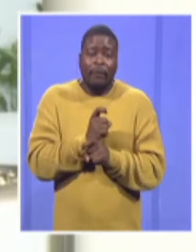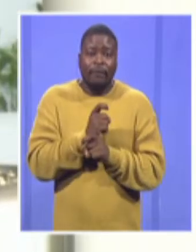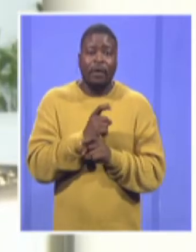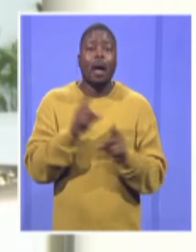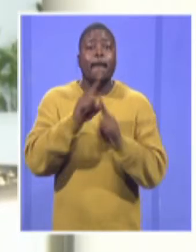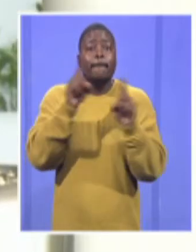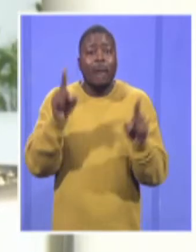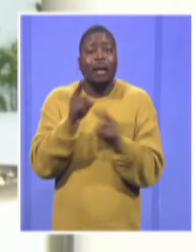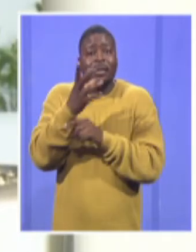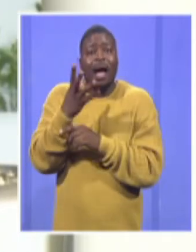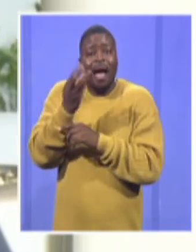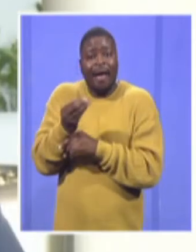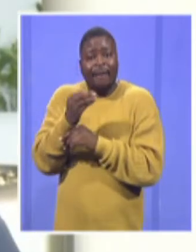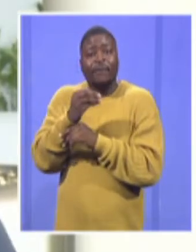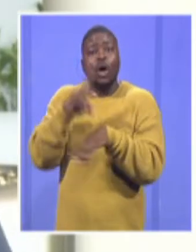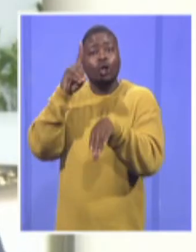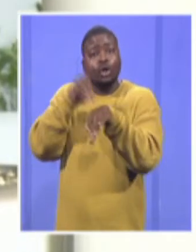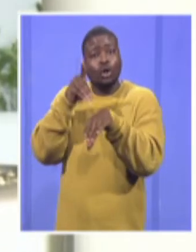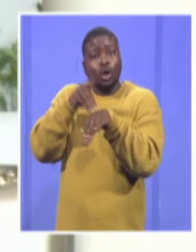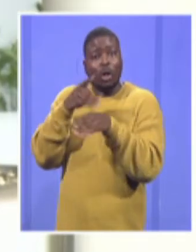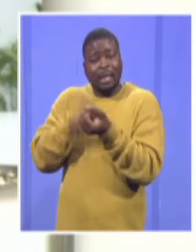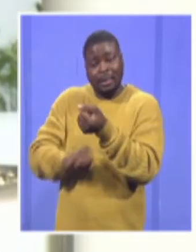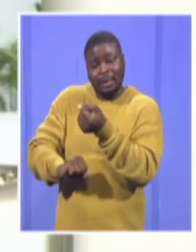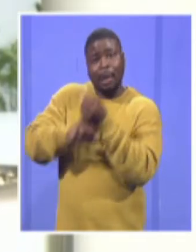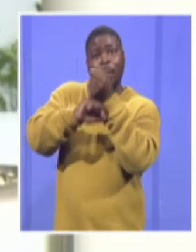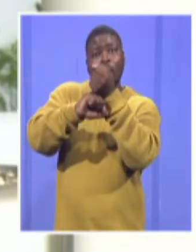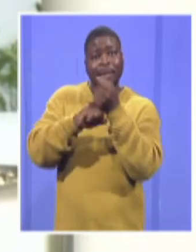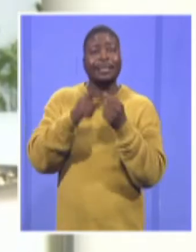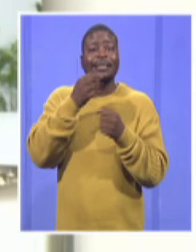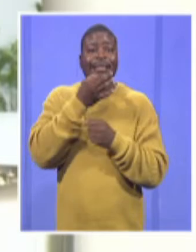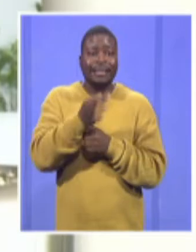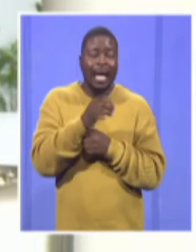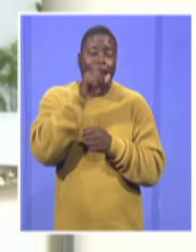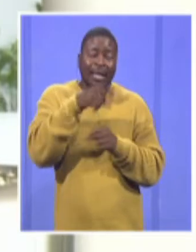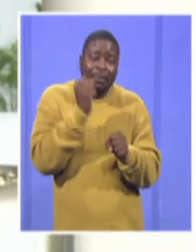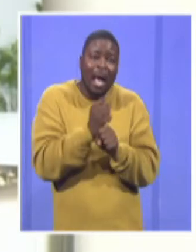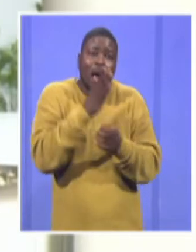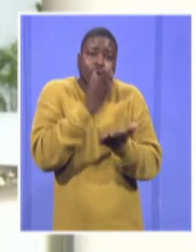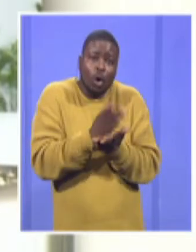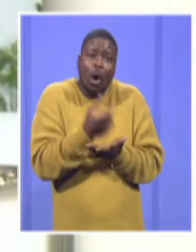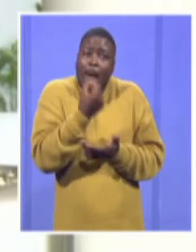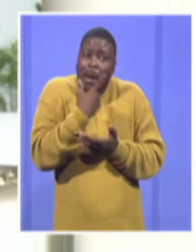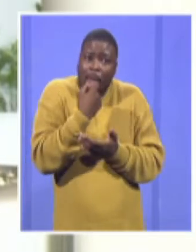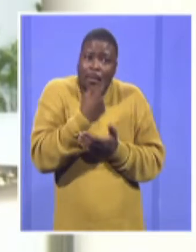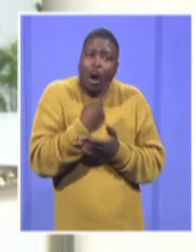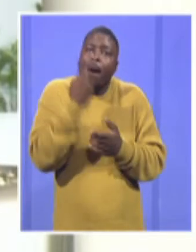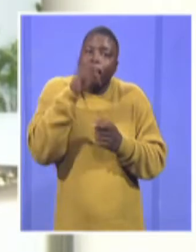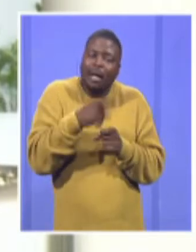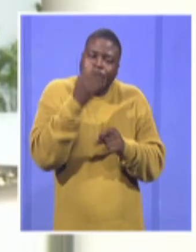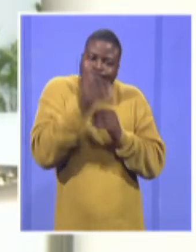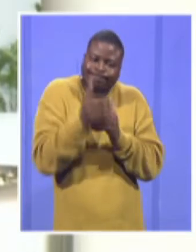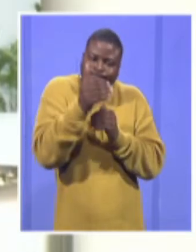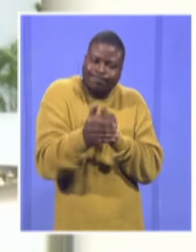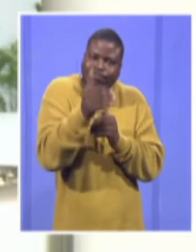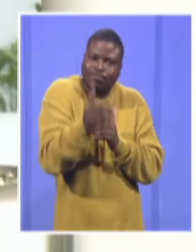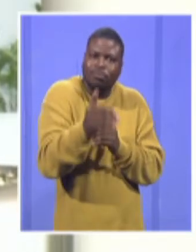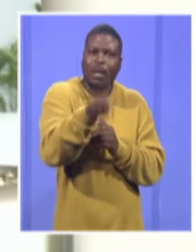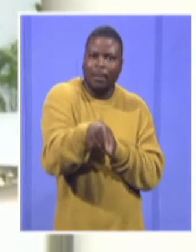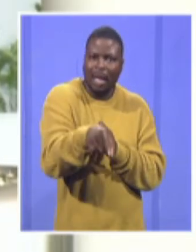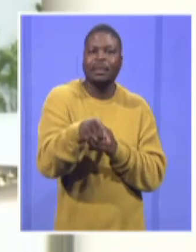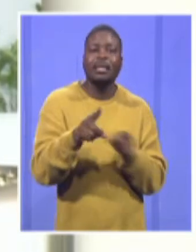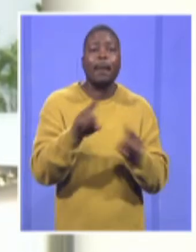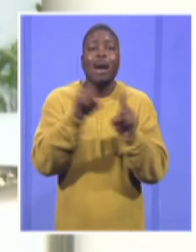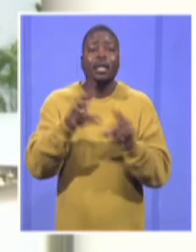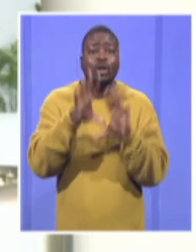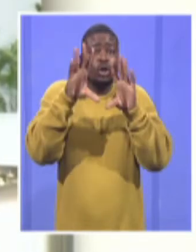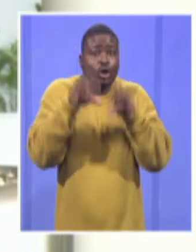supporter advised my family to say, make sure that her pills are there so that she can continue taking her pills. She must not stop taking